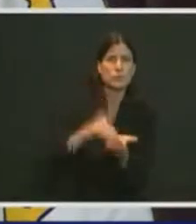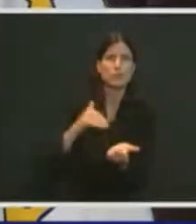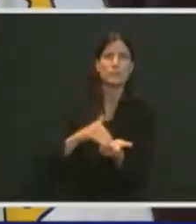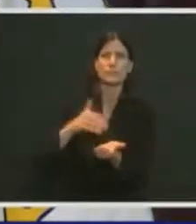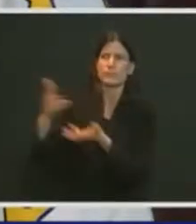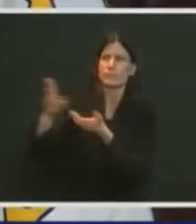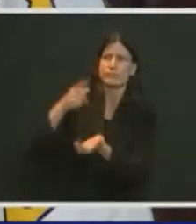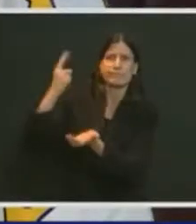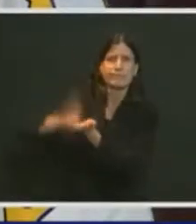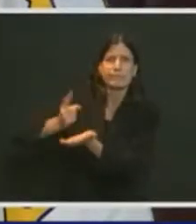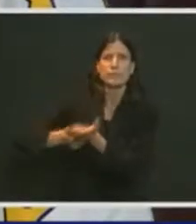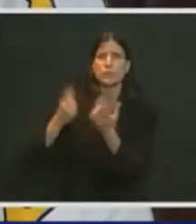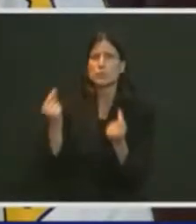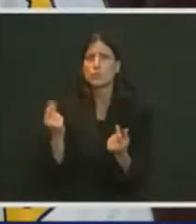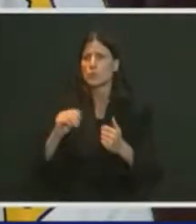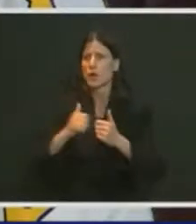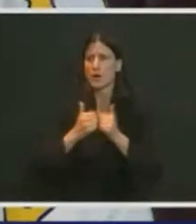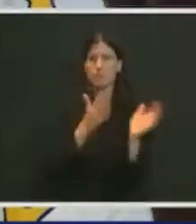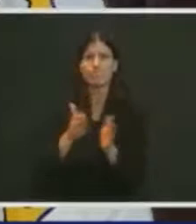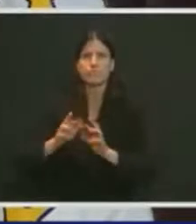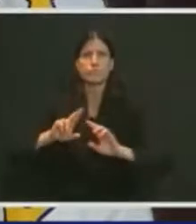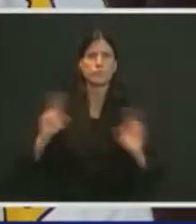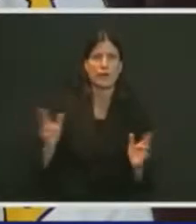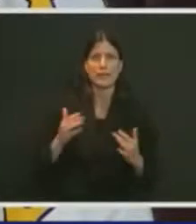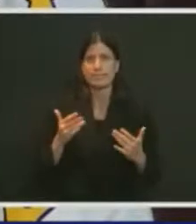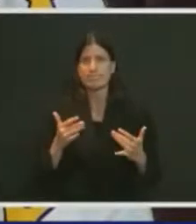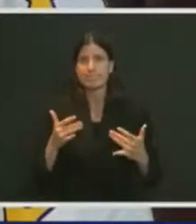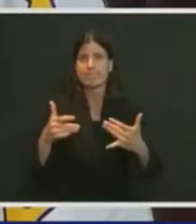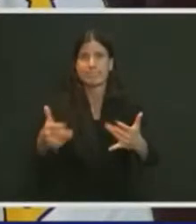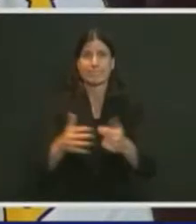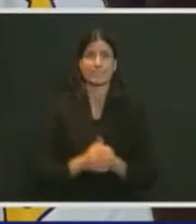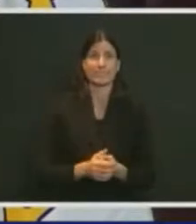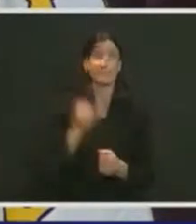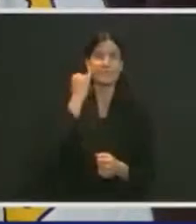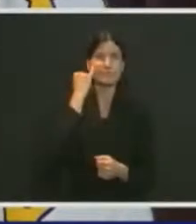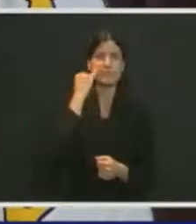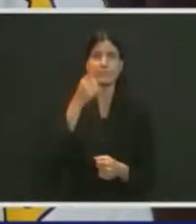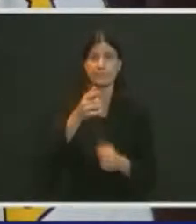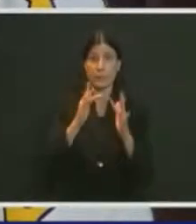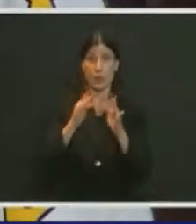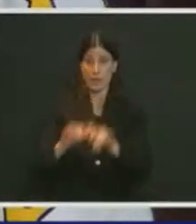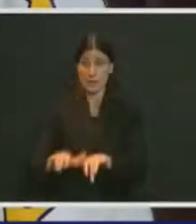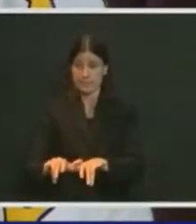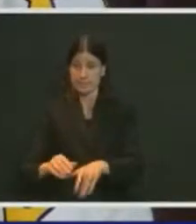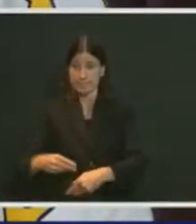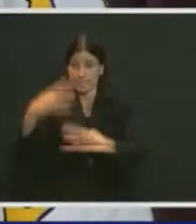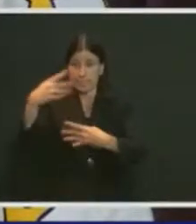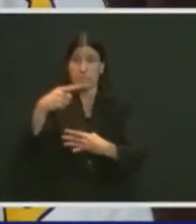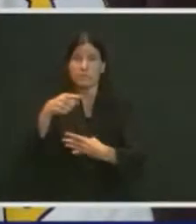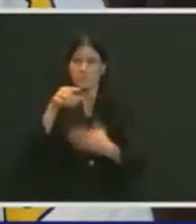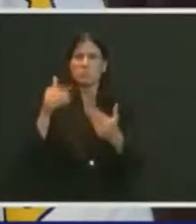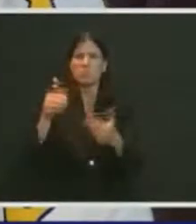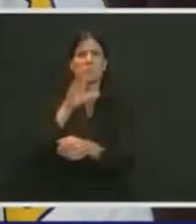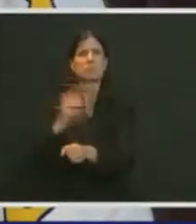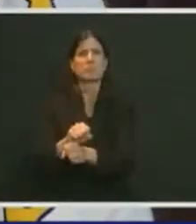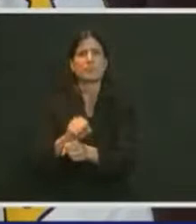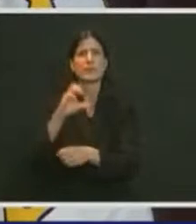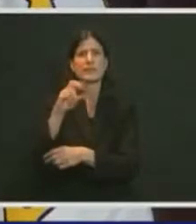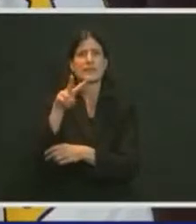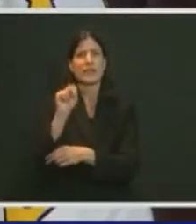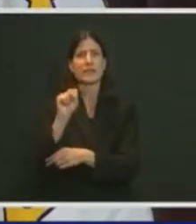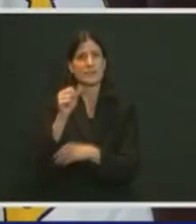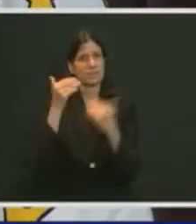important. Even if you go online and make an appointment through CVS to get tested at Twin River,